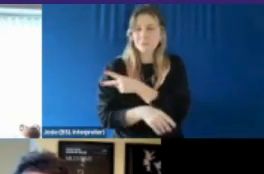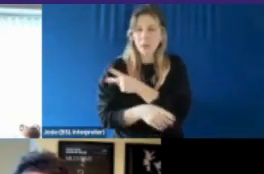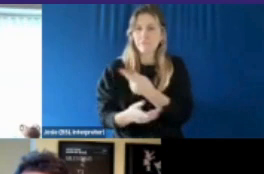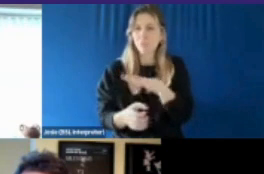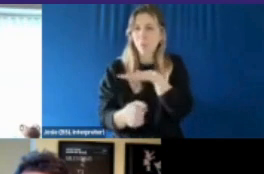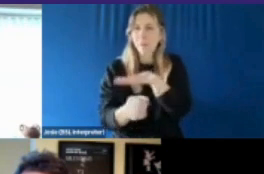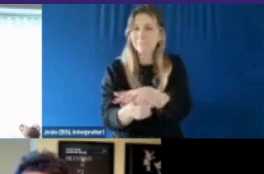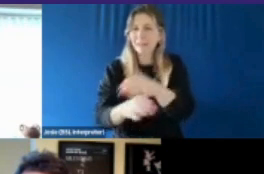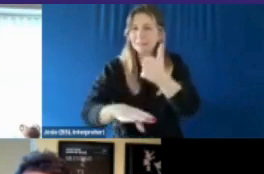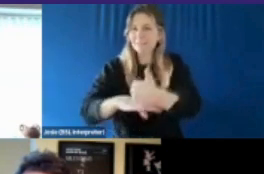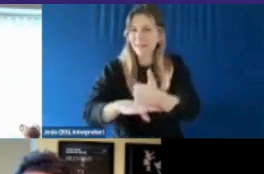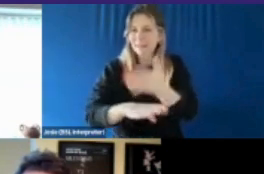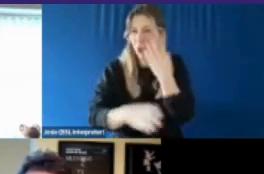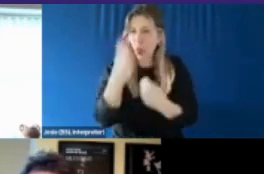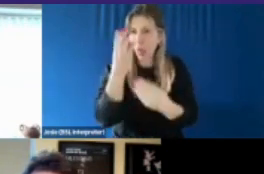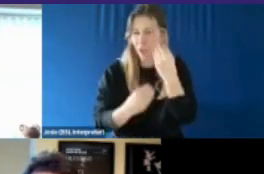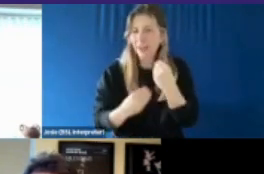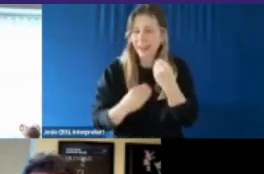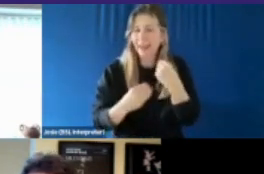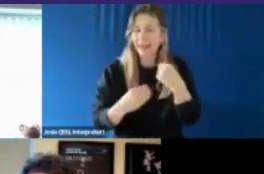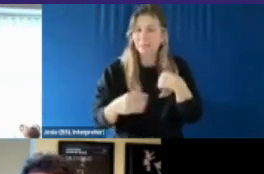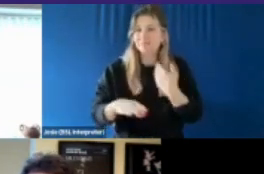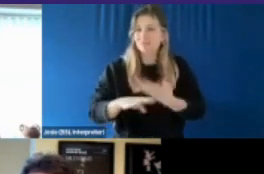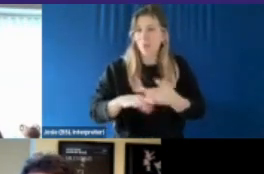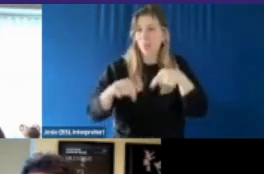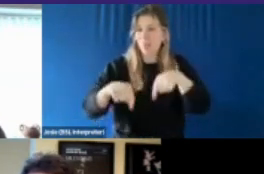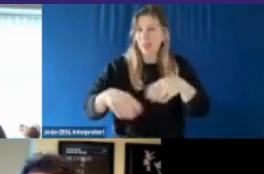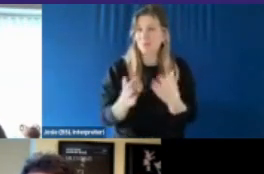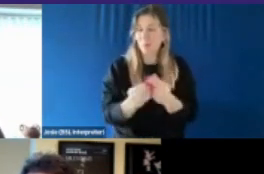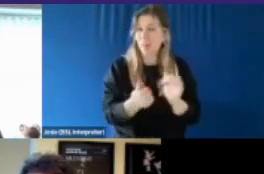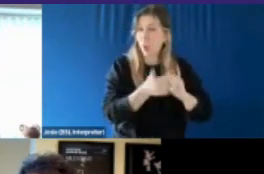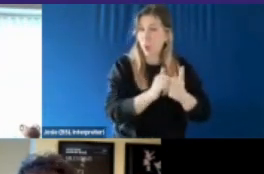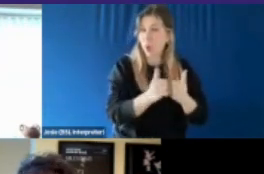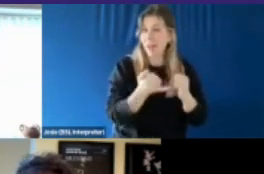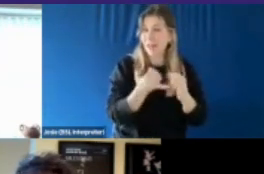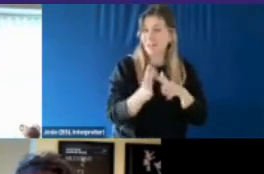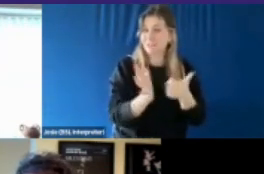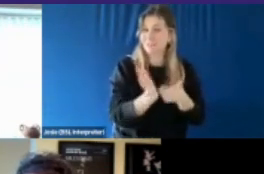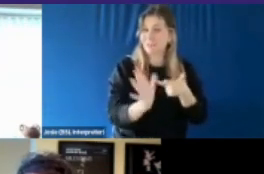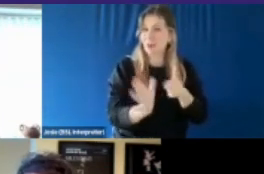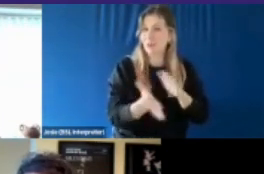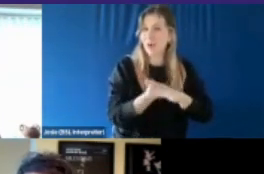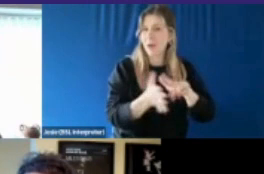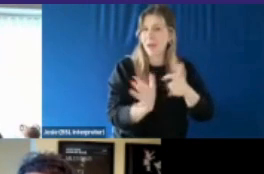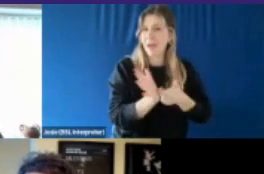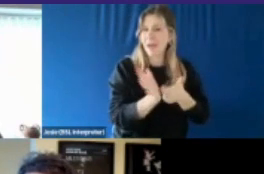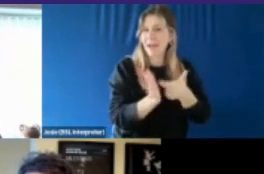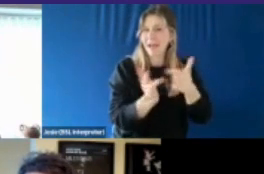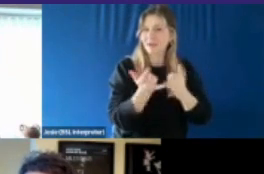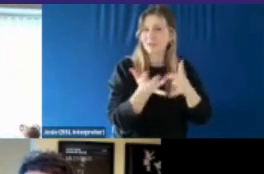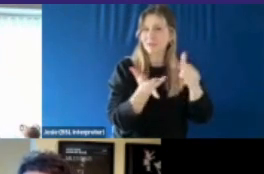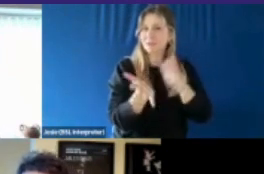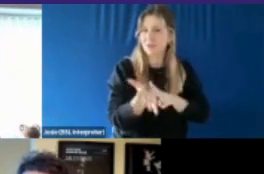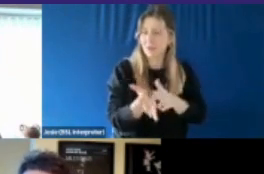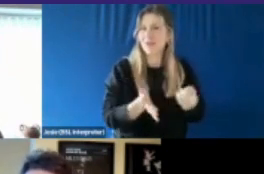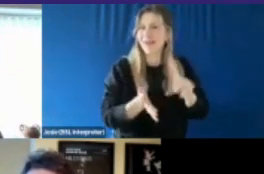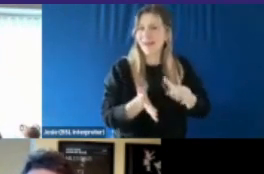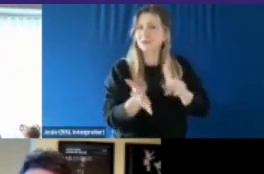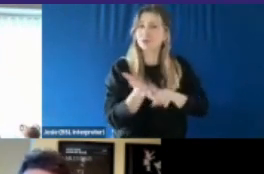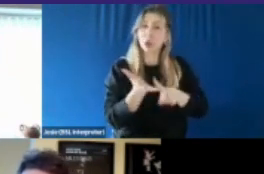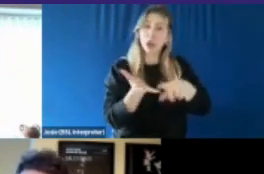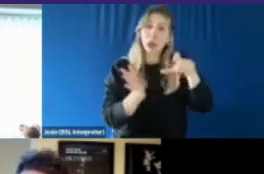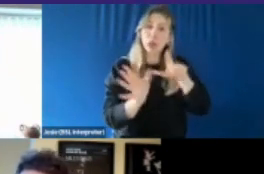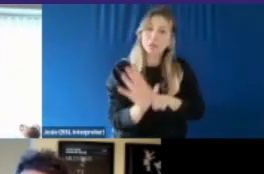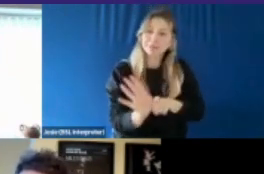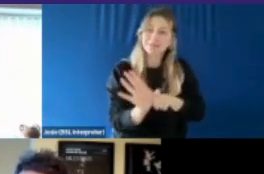I manage this program with my colleague Sarah Harrison and Lucy Abraham Jones, who